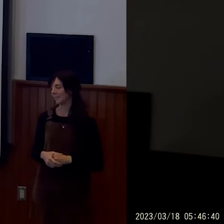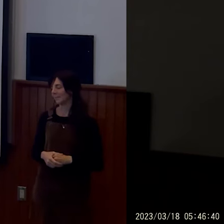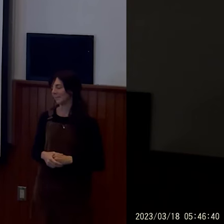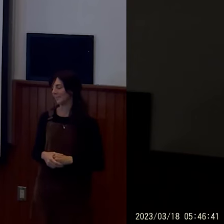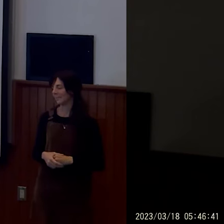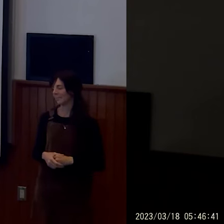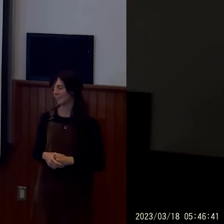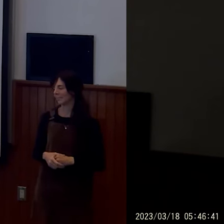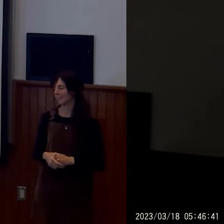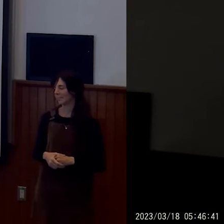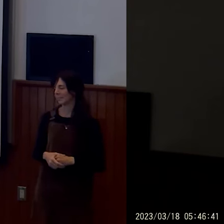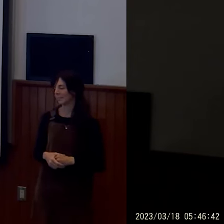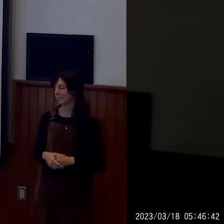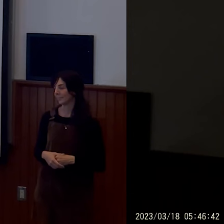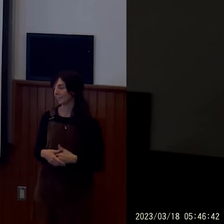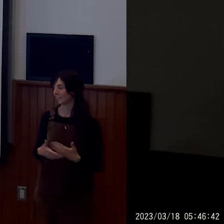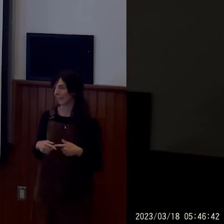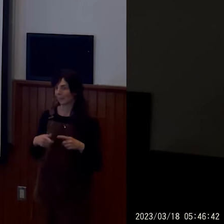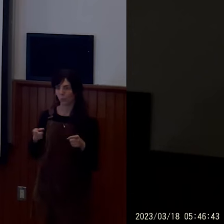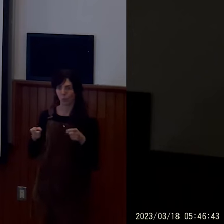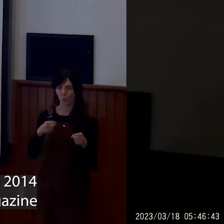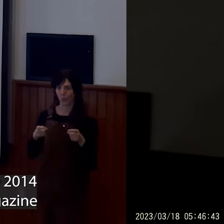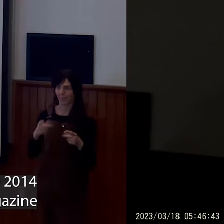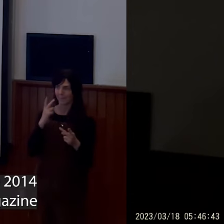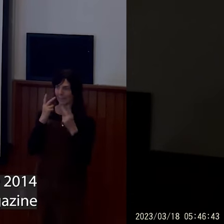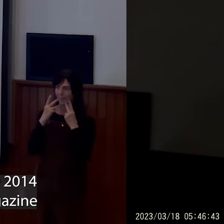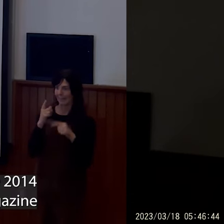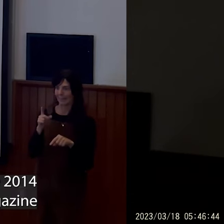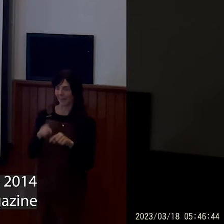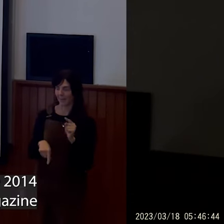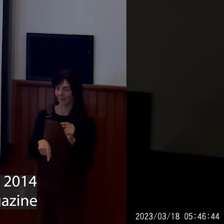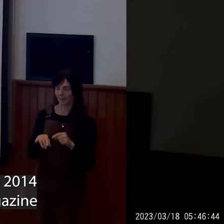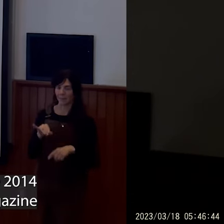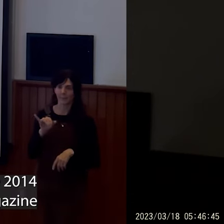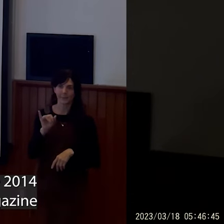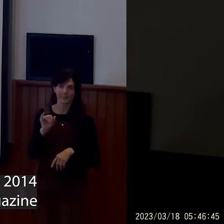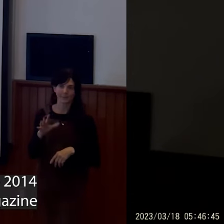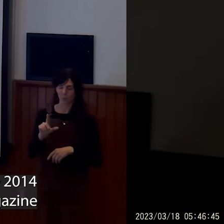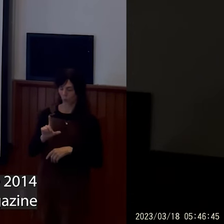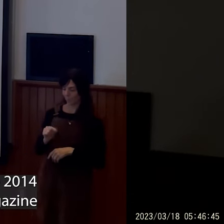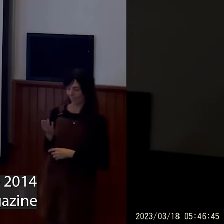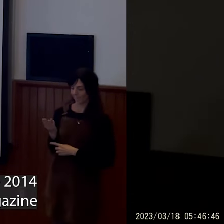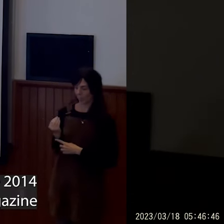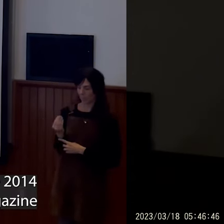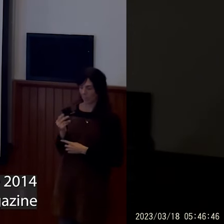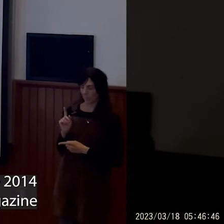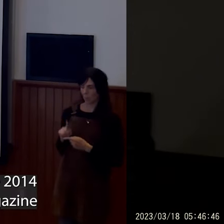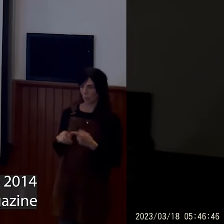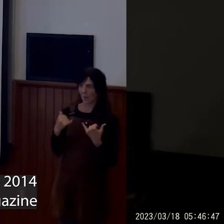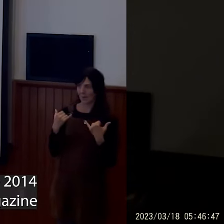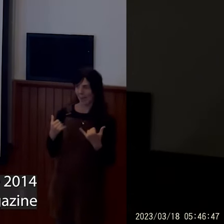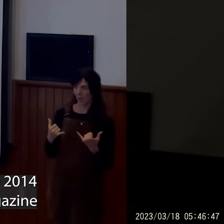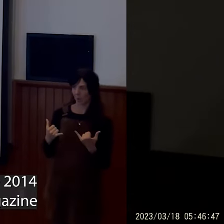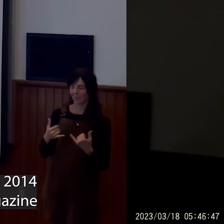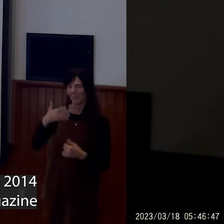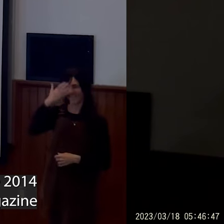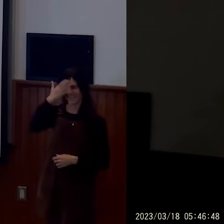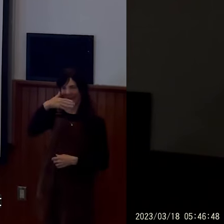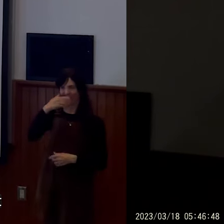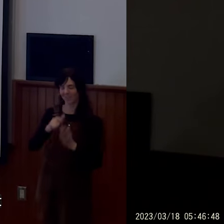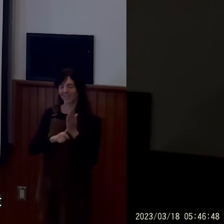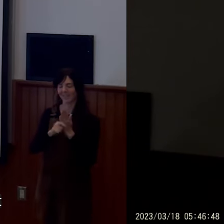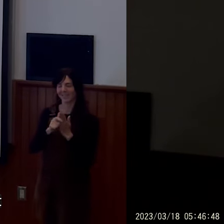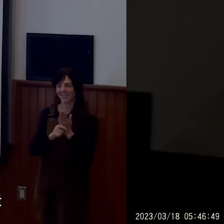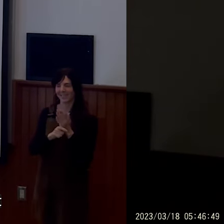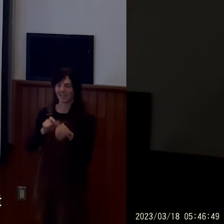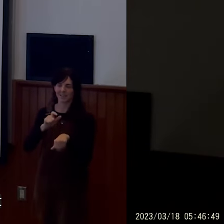Maybe we can control our visibility, because having more visibility since 2014, being on the cover of Time magazine, trans